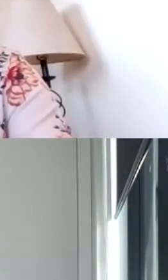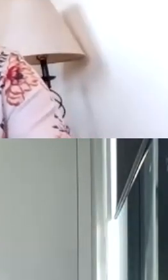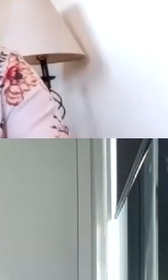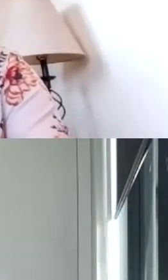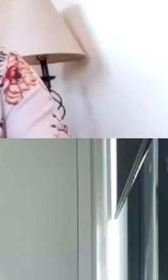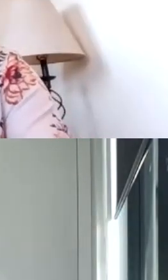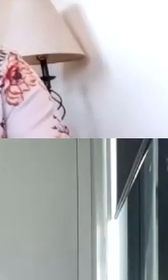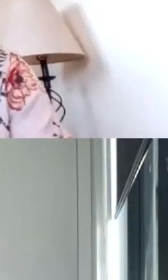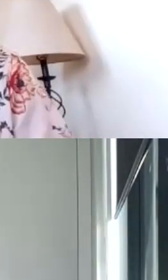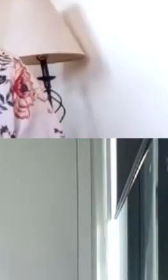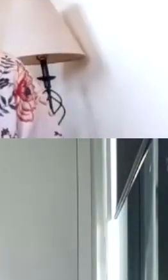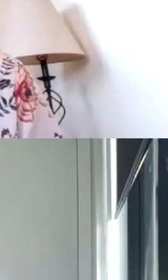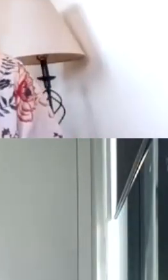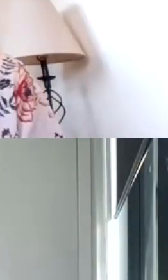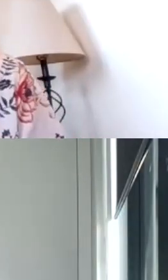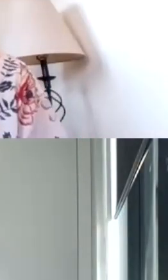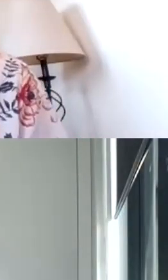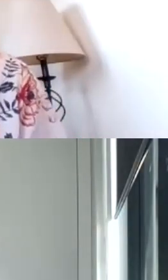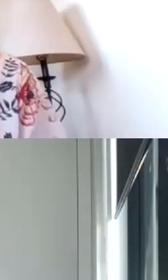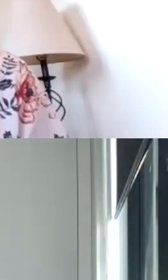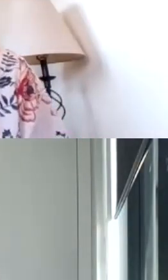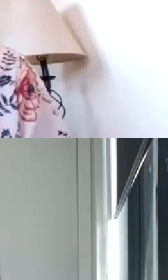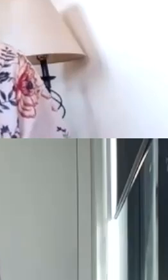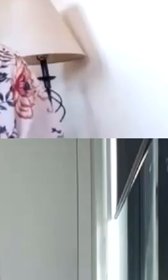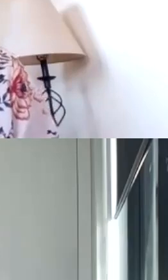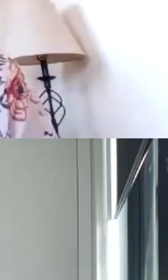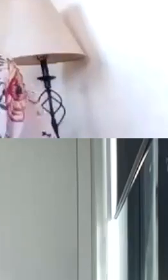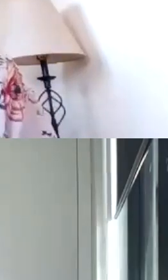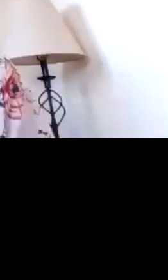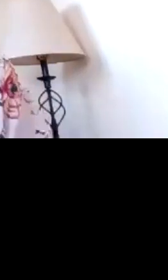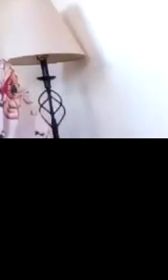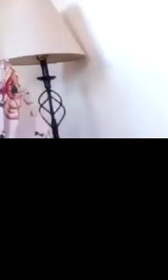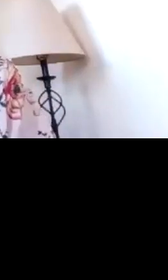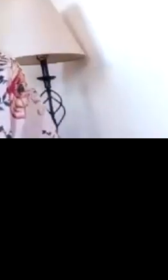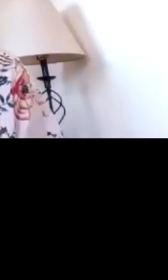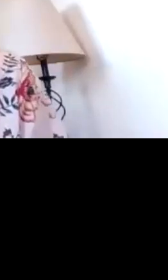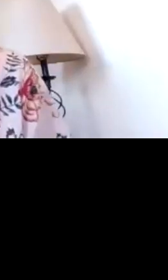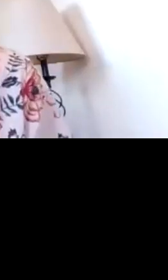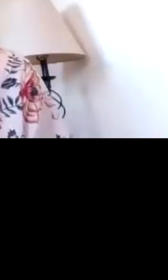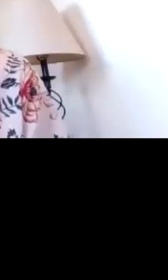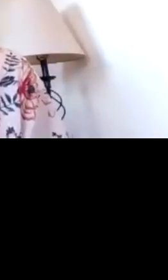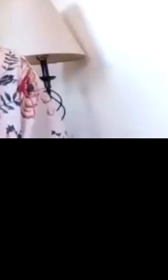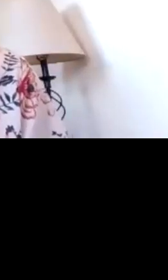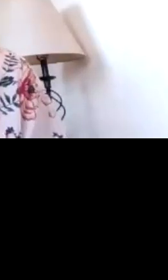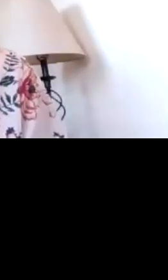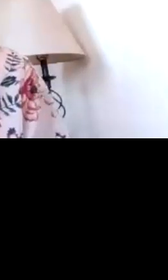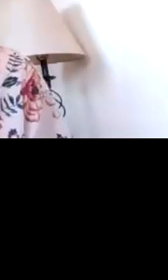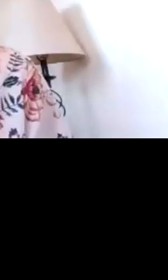Gifty Asare. Rayan, take it away. So thank you so much for coming,